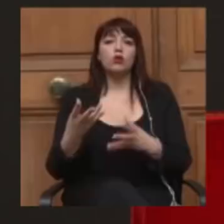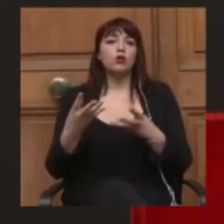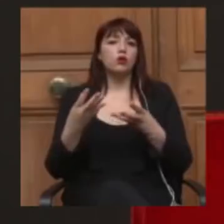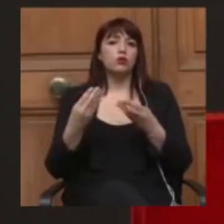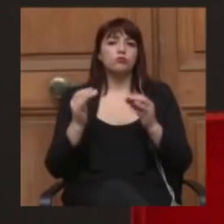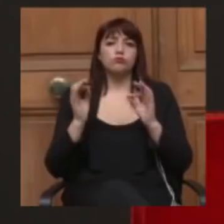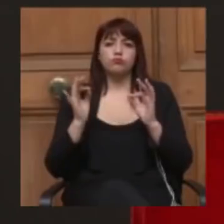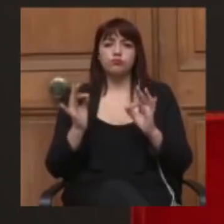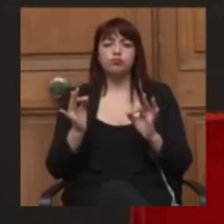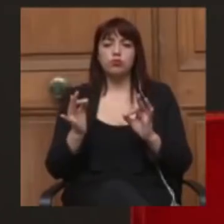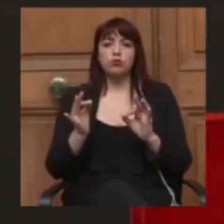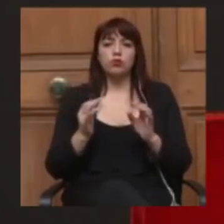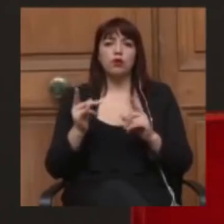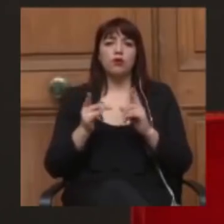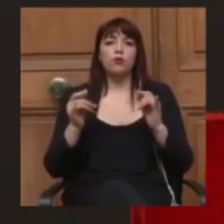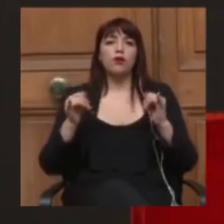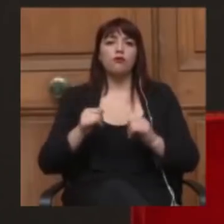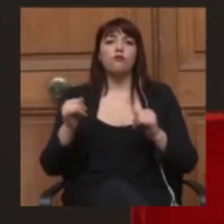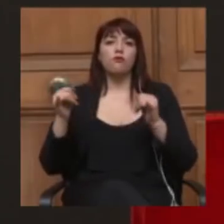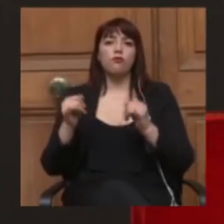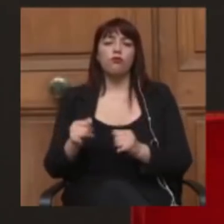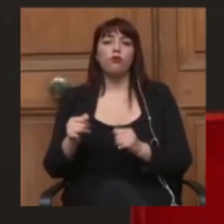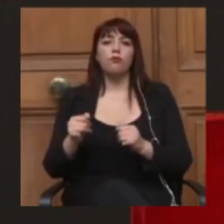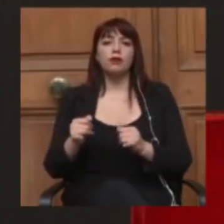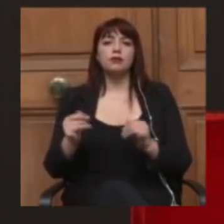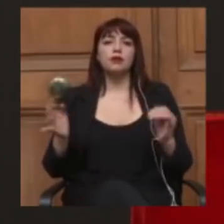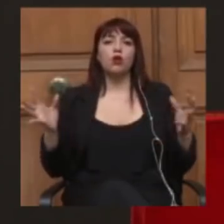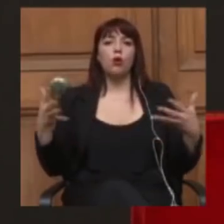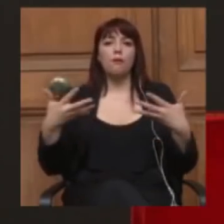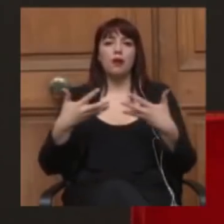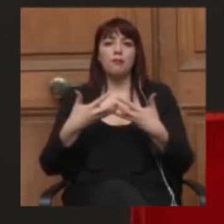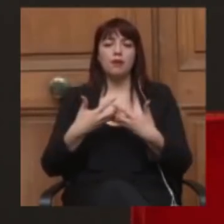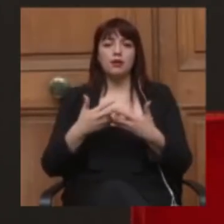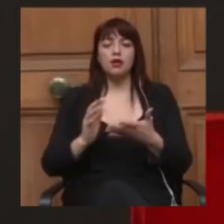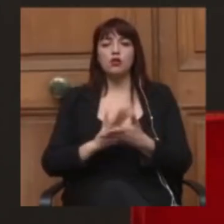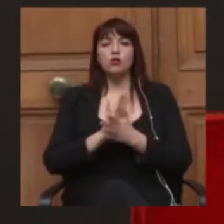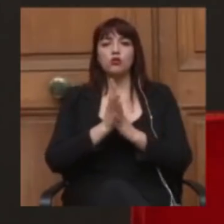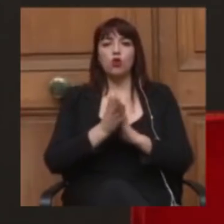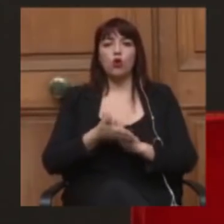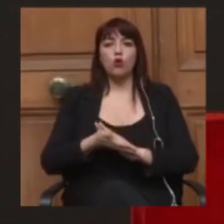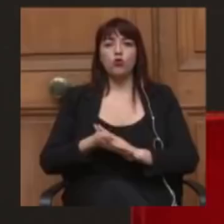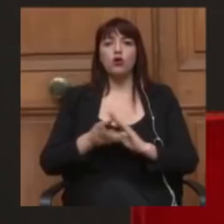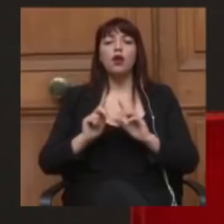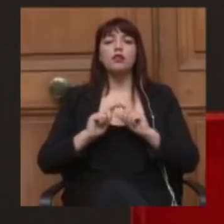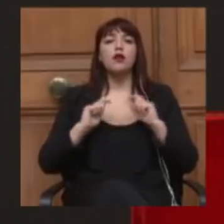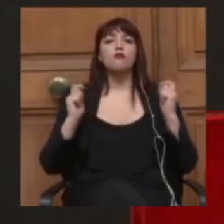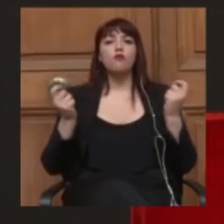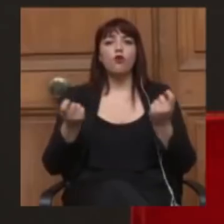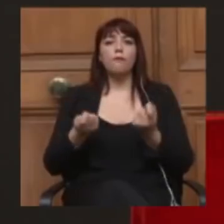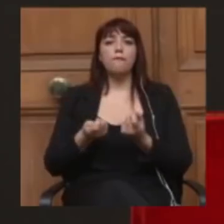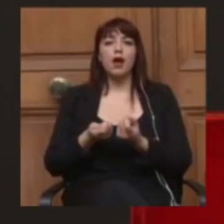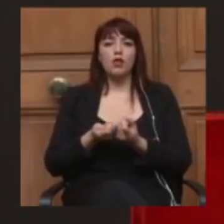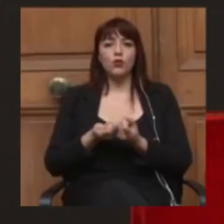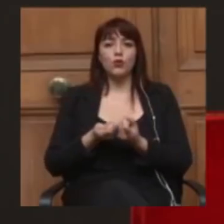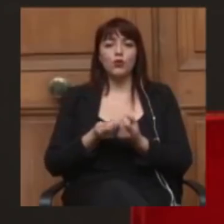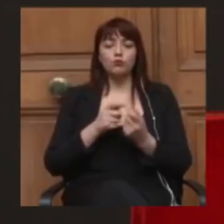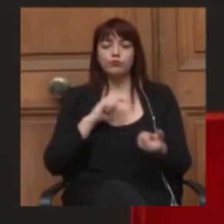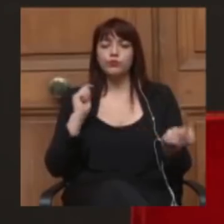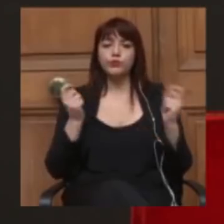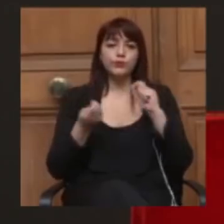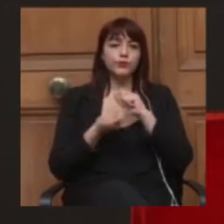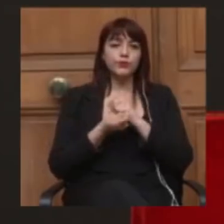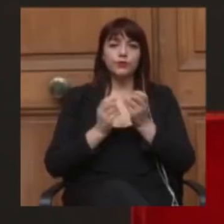some ways populated by all those who have transformed what I think in the course